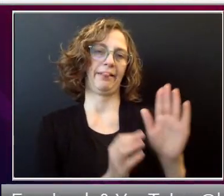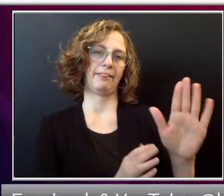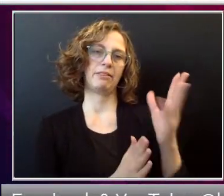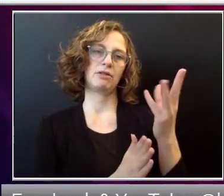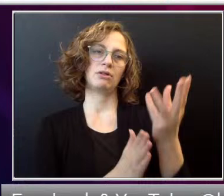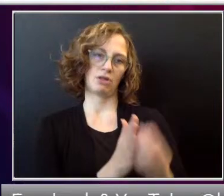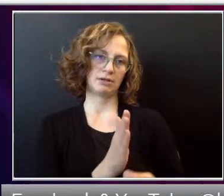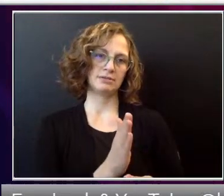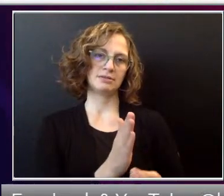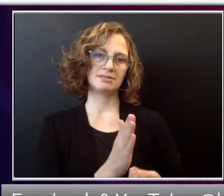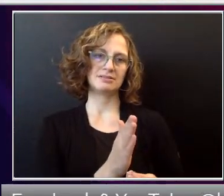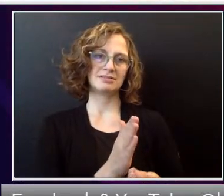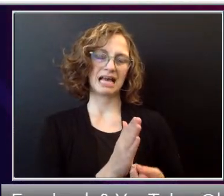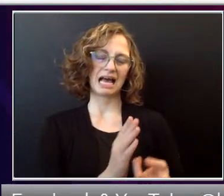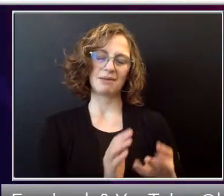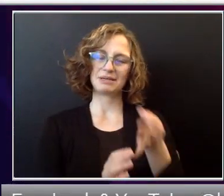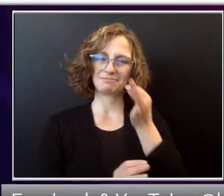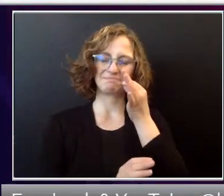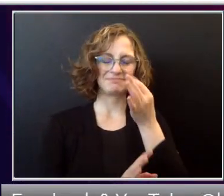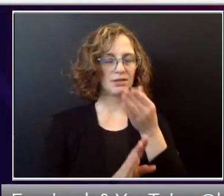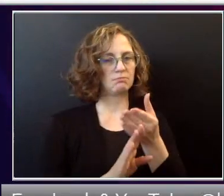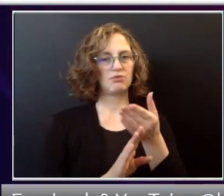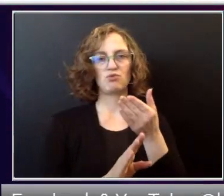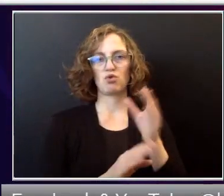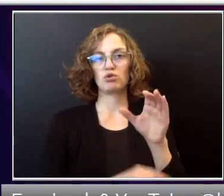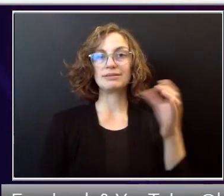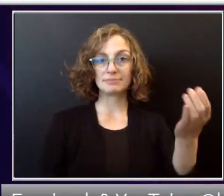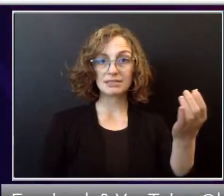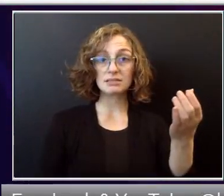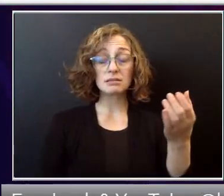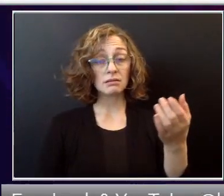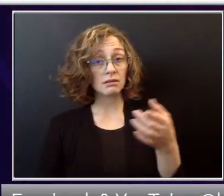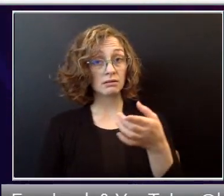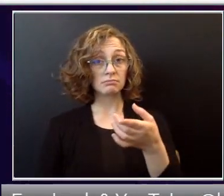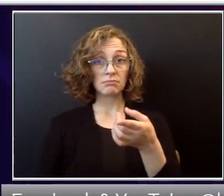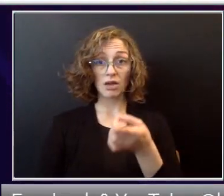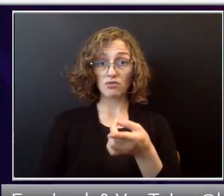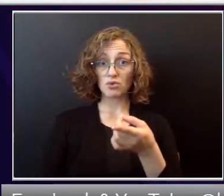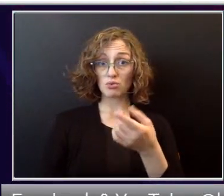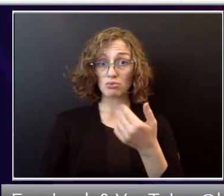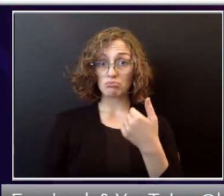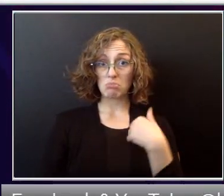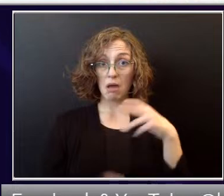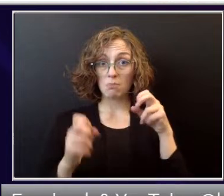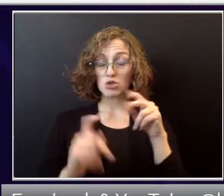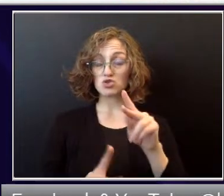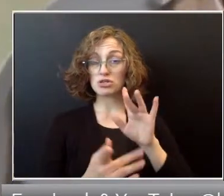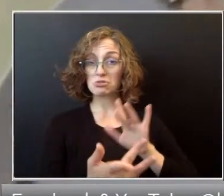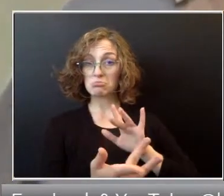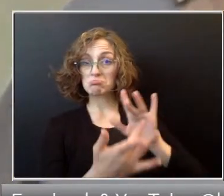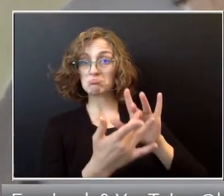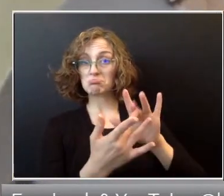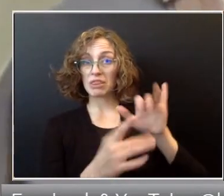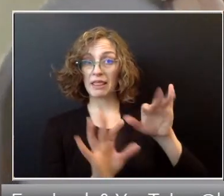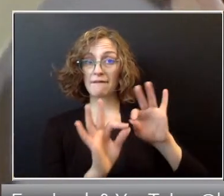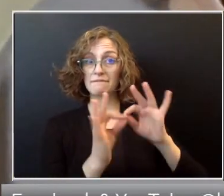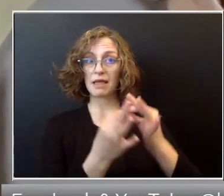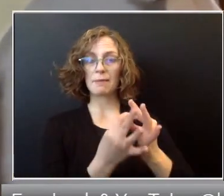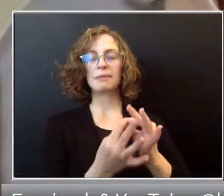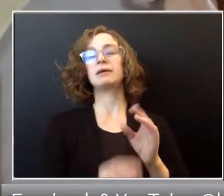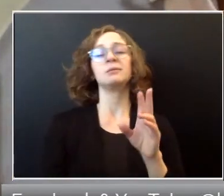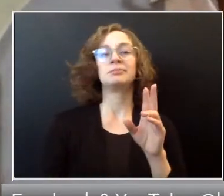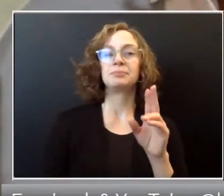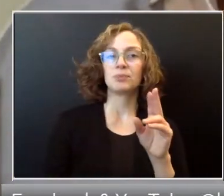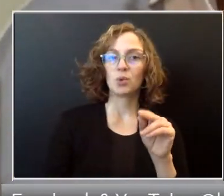right before Christmas. Have you had a chance to write them a letter or reach out to them yet? No, I actually